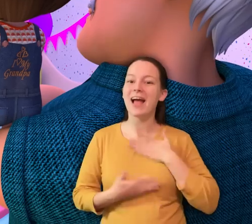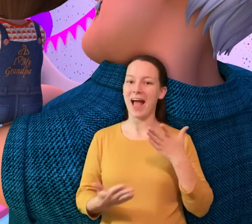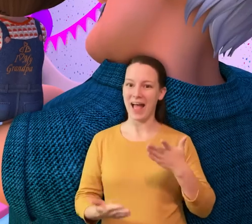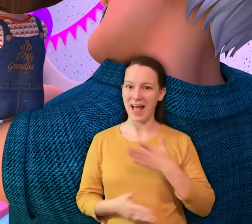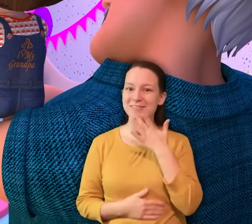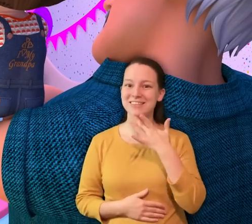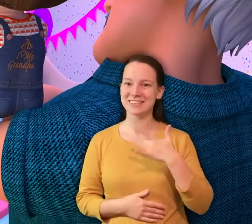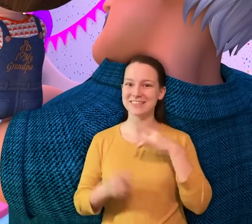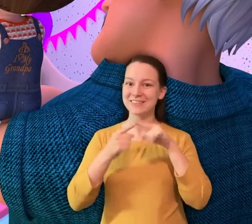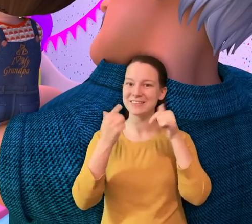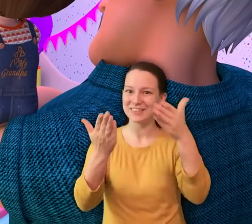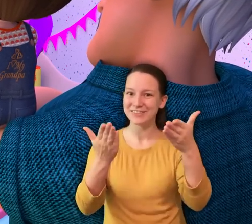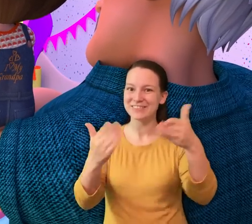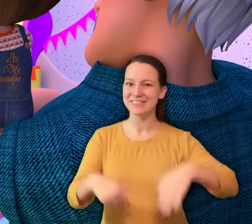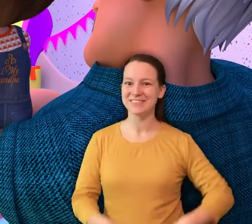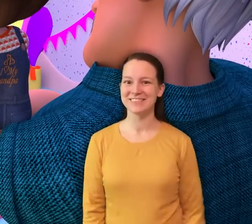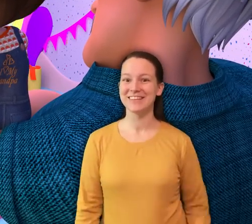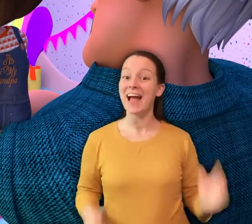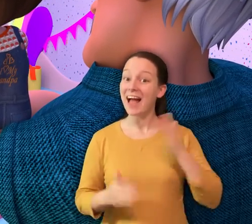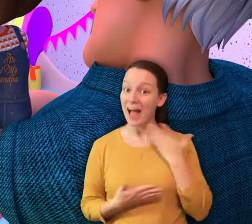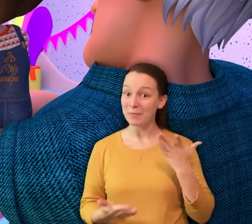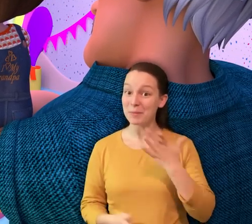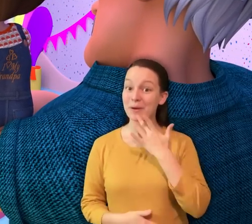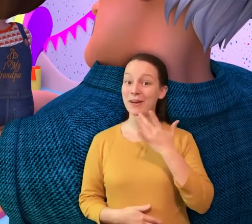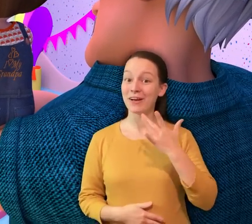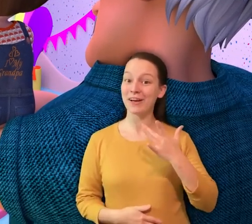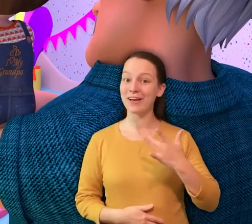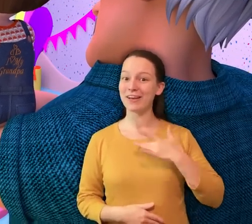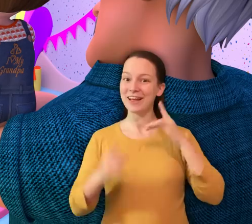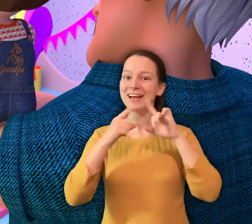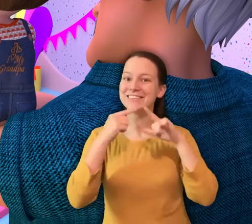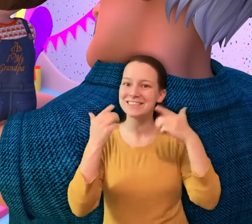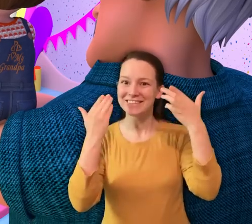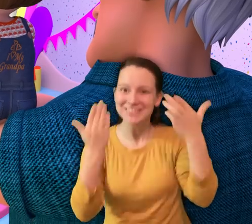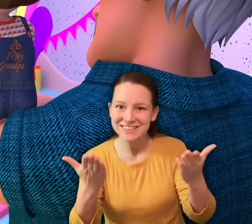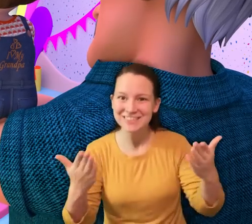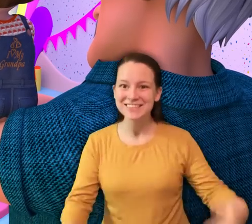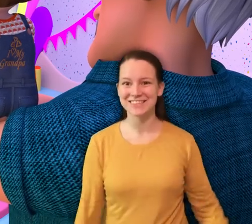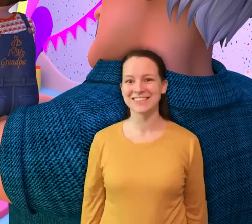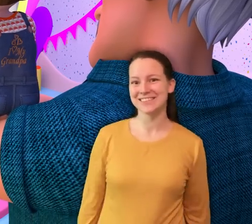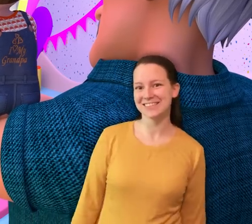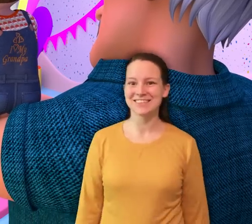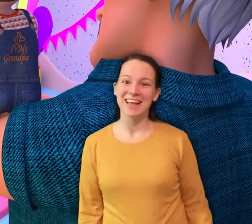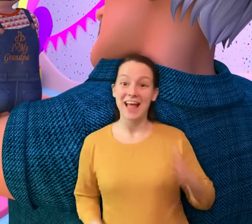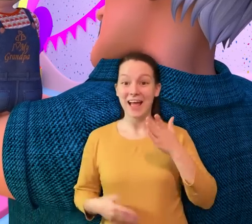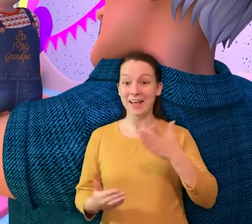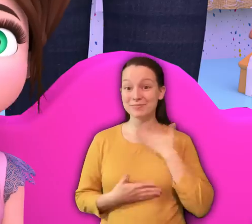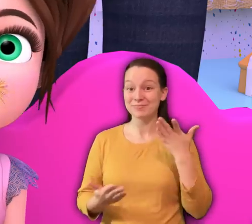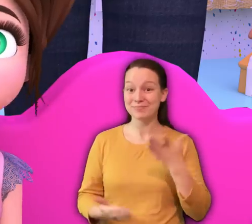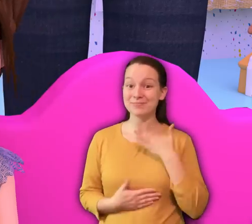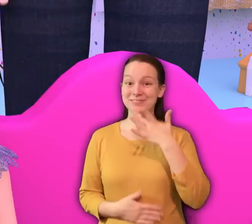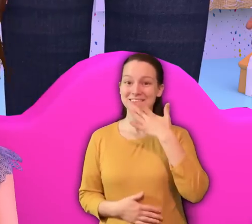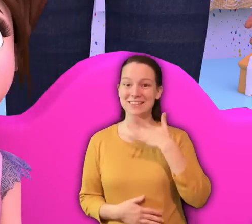happy birthday to you happy birthday to you